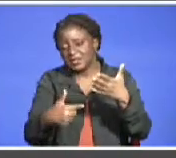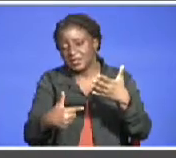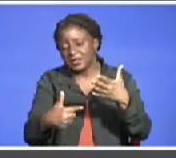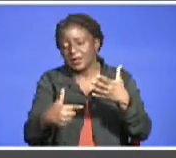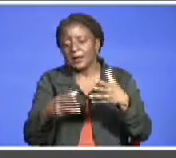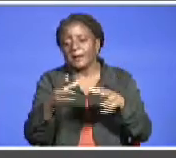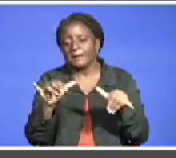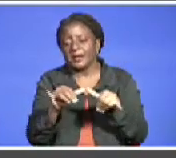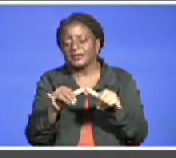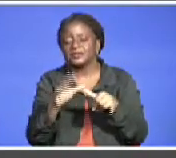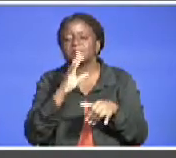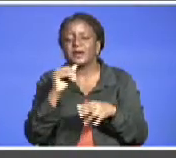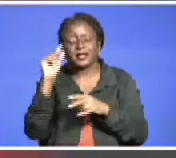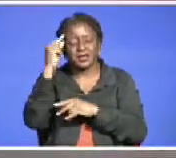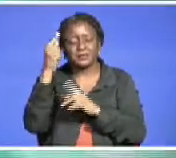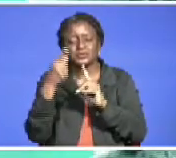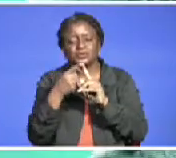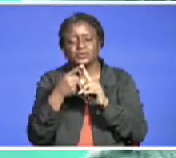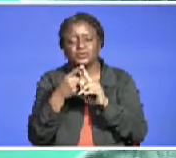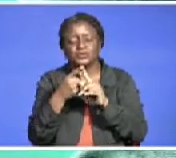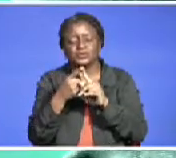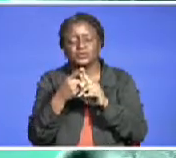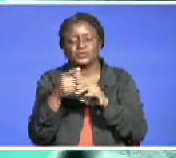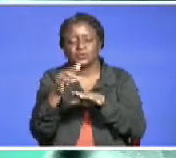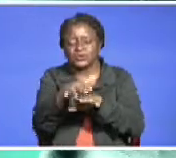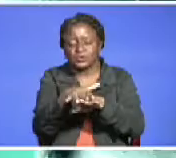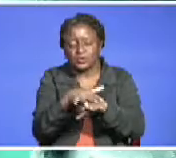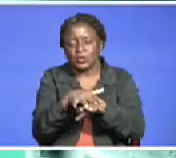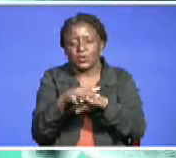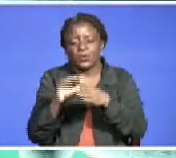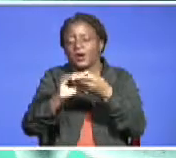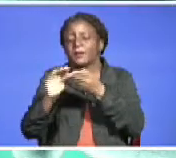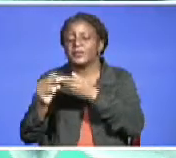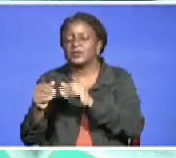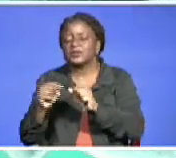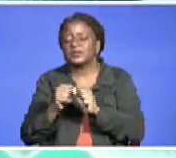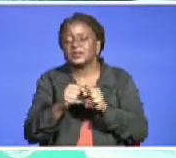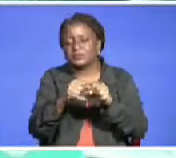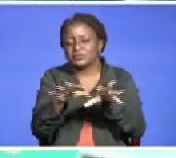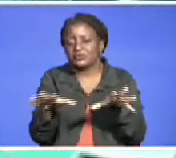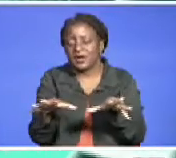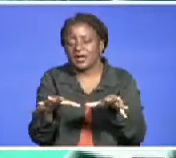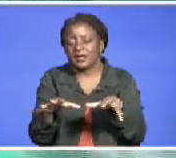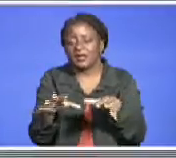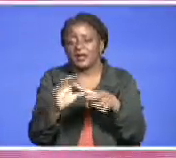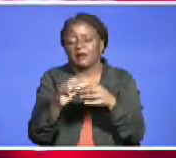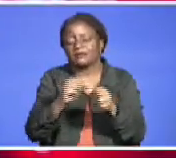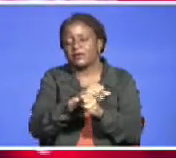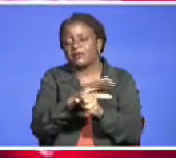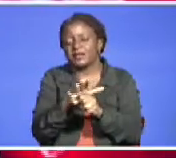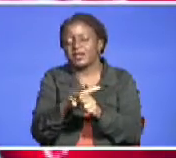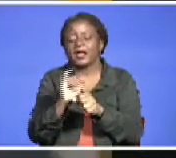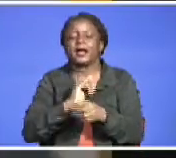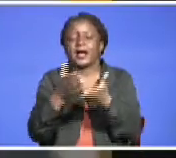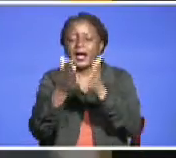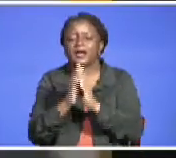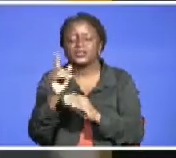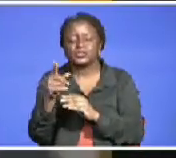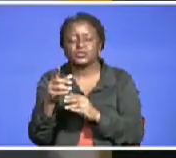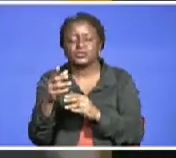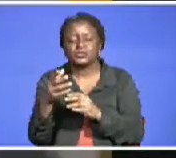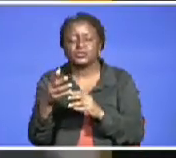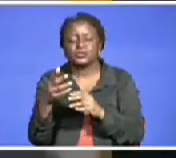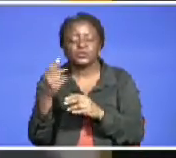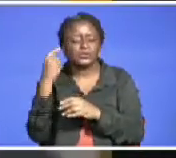the government to curb community spread of the highly contagious COVID-19 virus. I ask you to consider our predicament as a small island